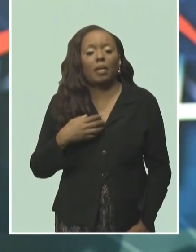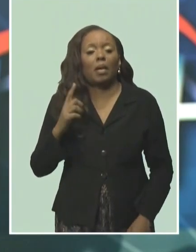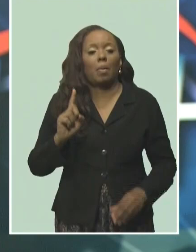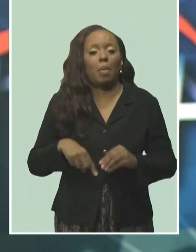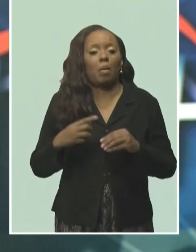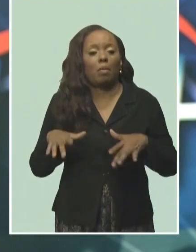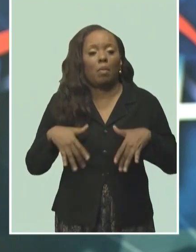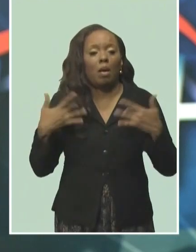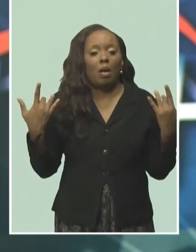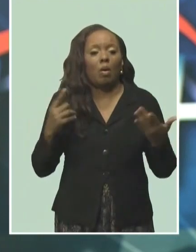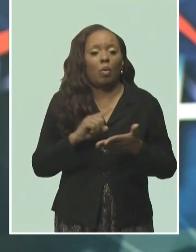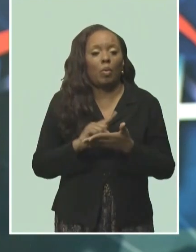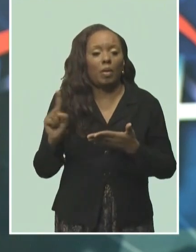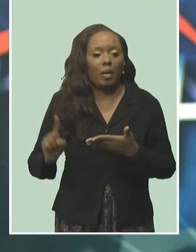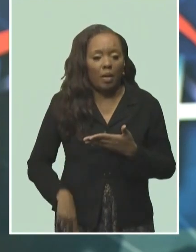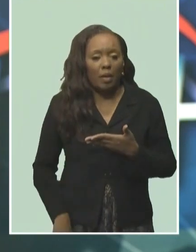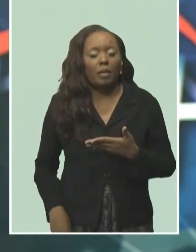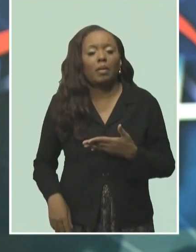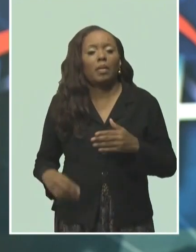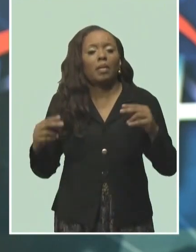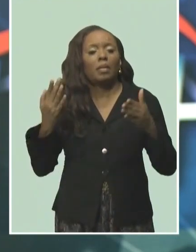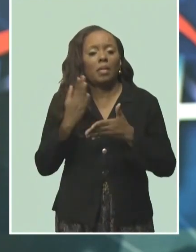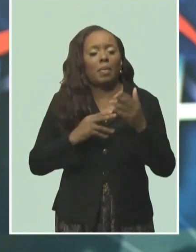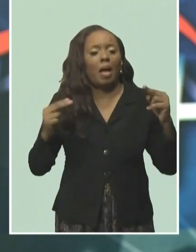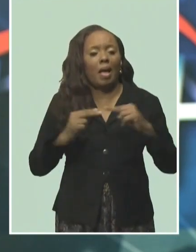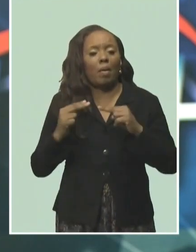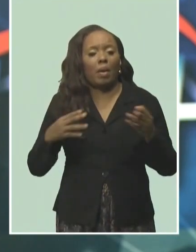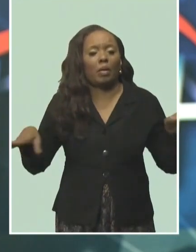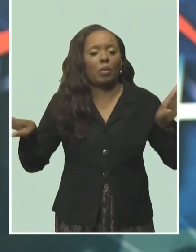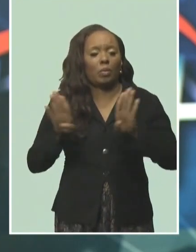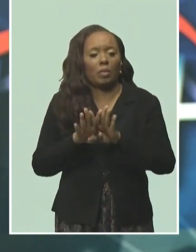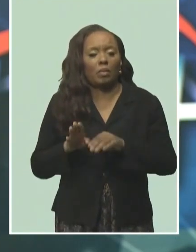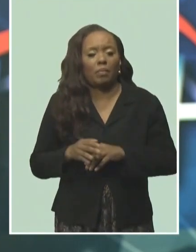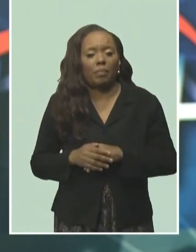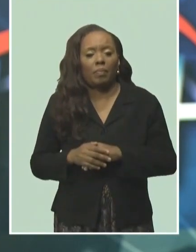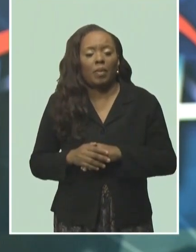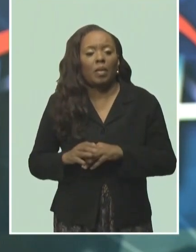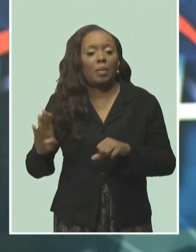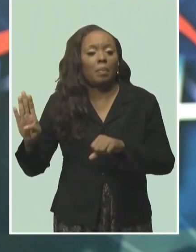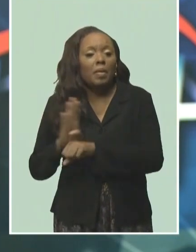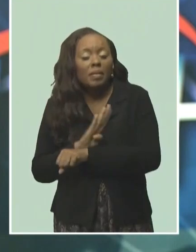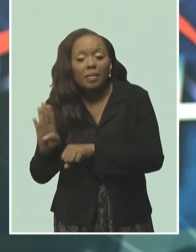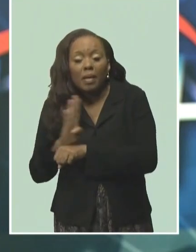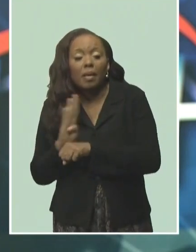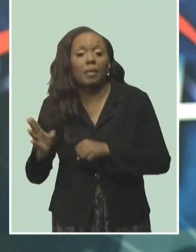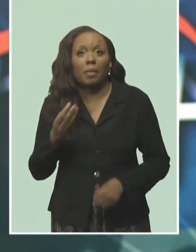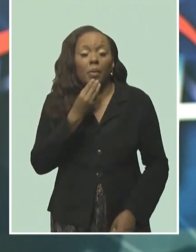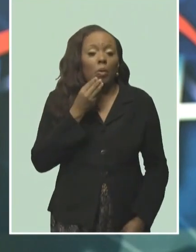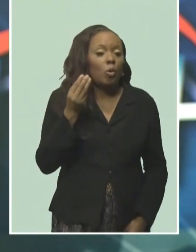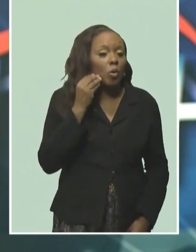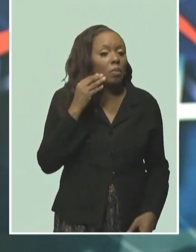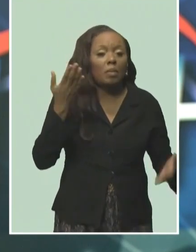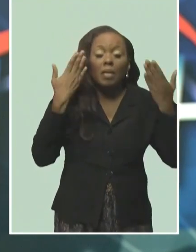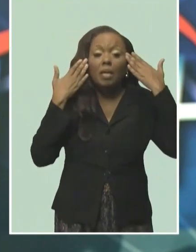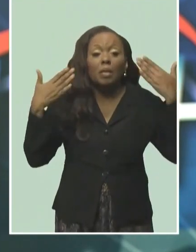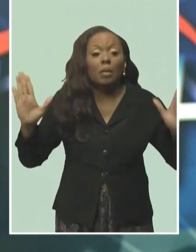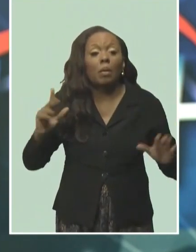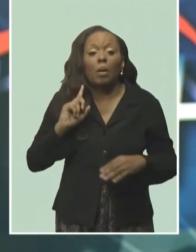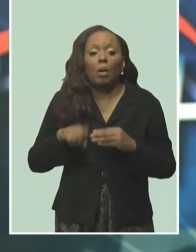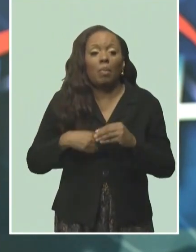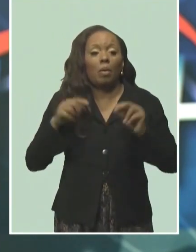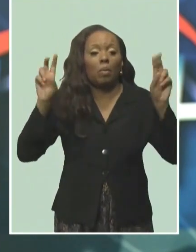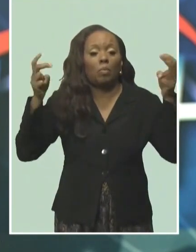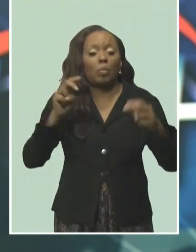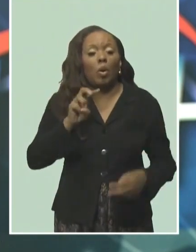closure of the Ermeybourne Highway. He says neither businesses nor residents were formally notified of the staging of the We